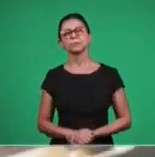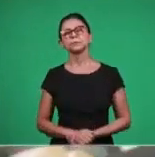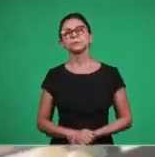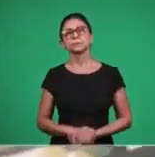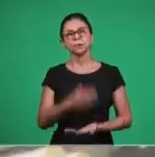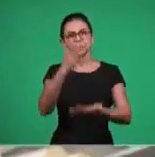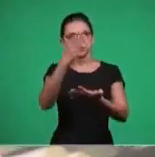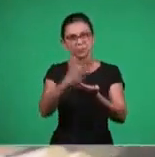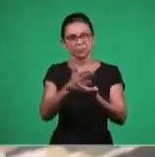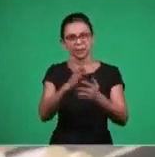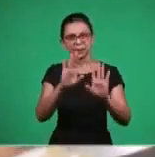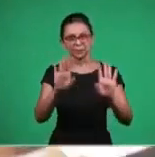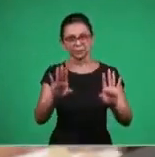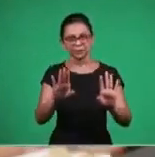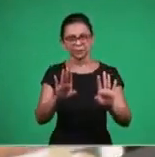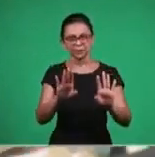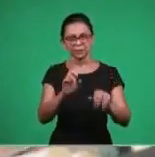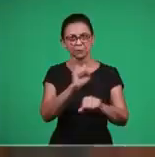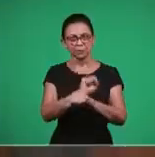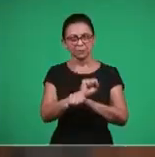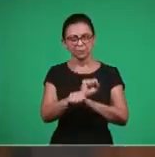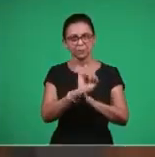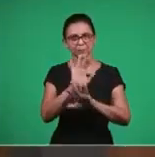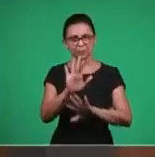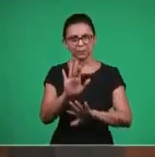a yoke. So we need to stop here.